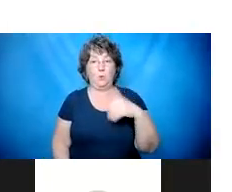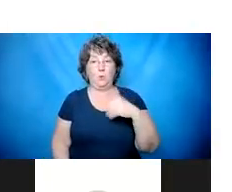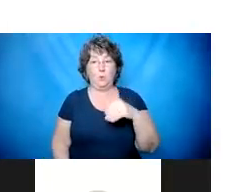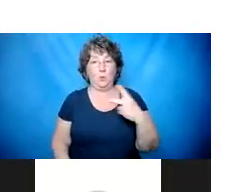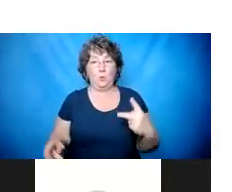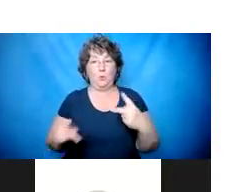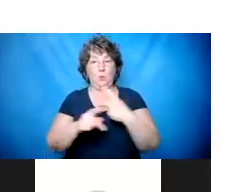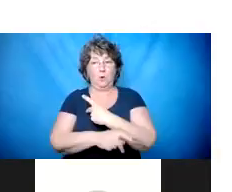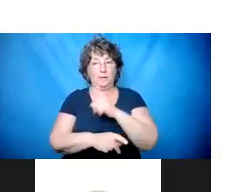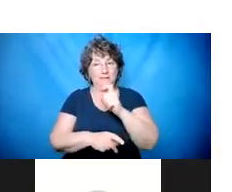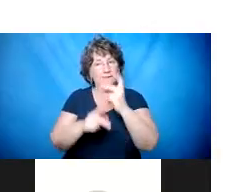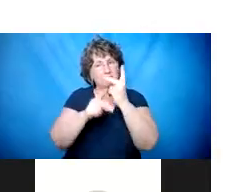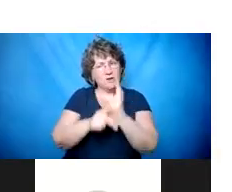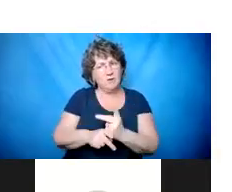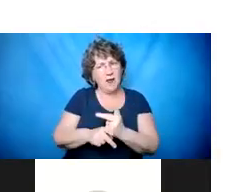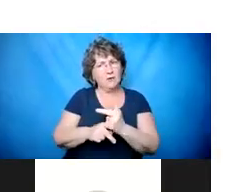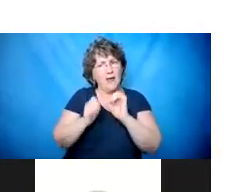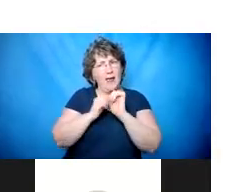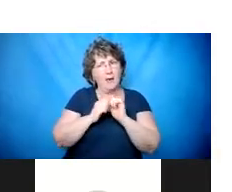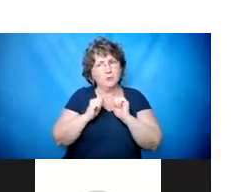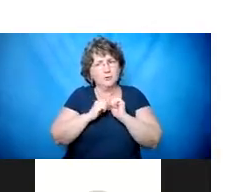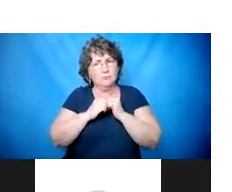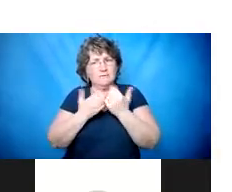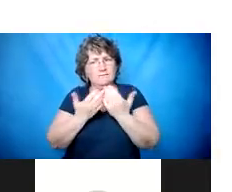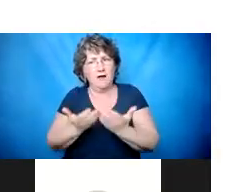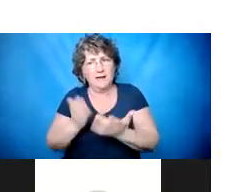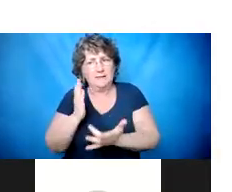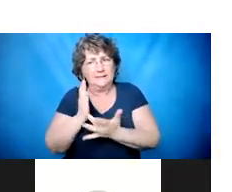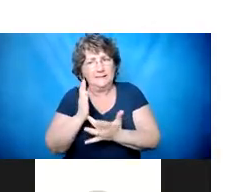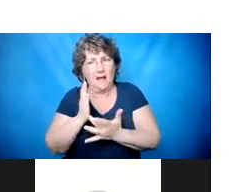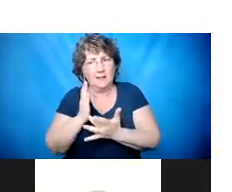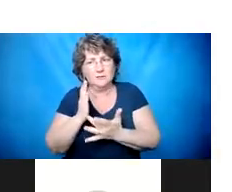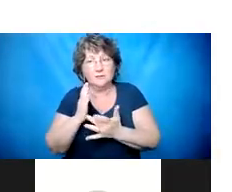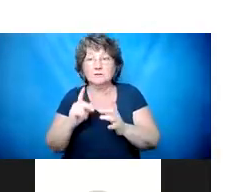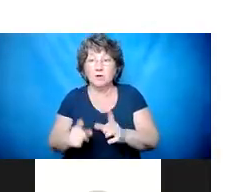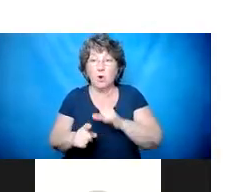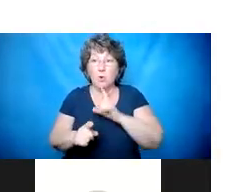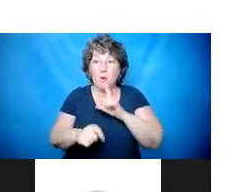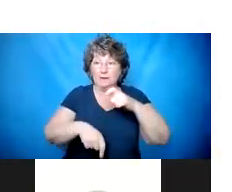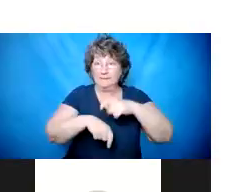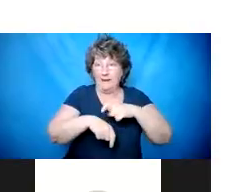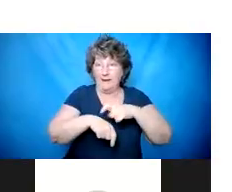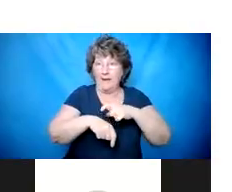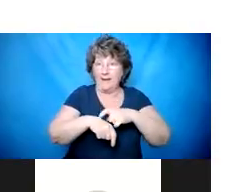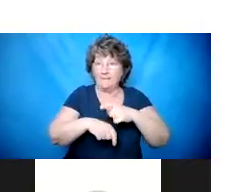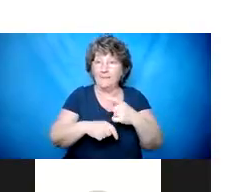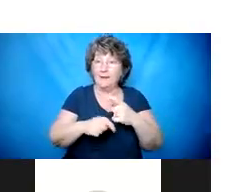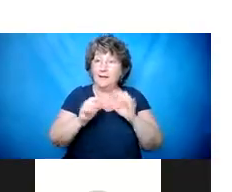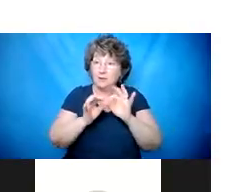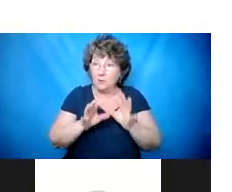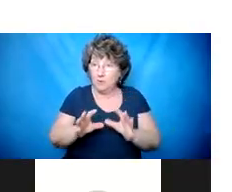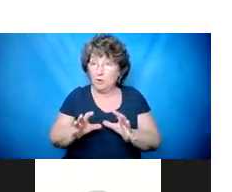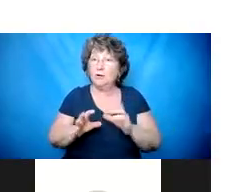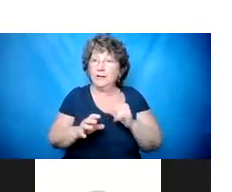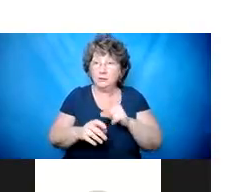the technology needs. Language barriers, translate in real-time translation, we needed to disseminate this information quickly.